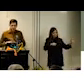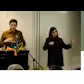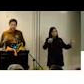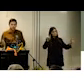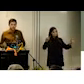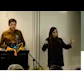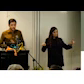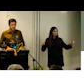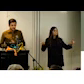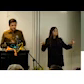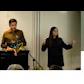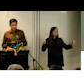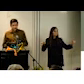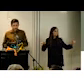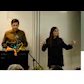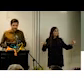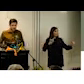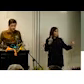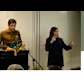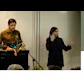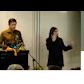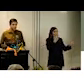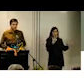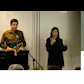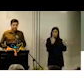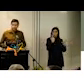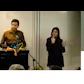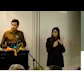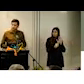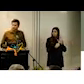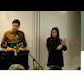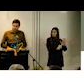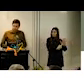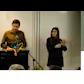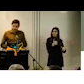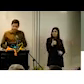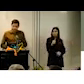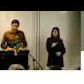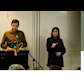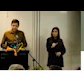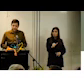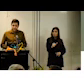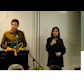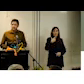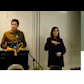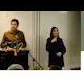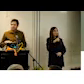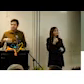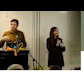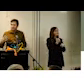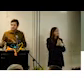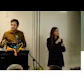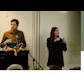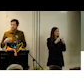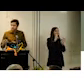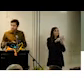And what do these brain activity patterns represent, and why are they useful or informative? Well, because they are generated in